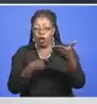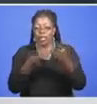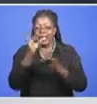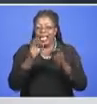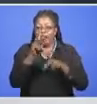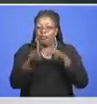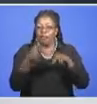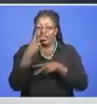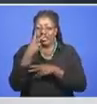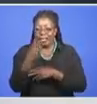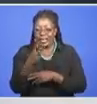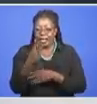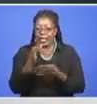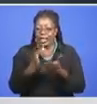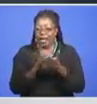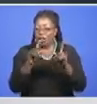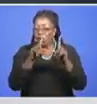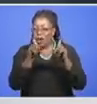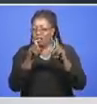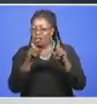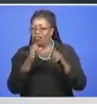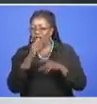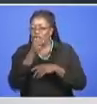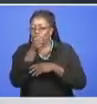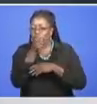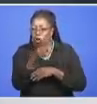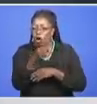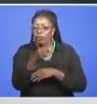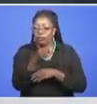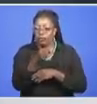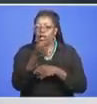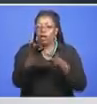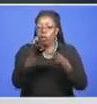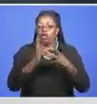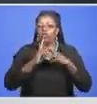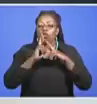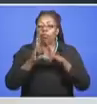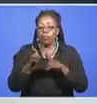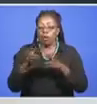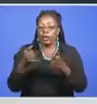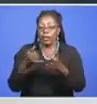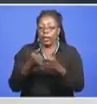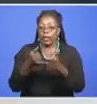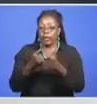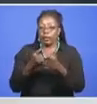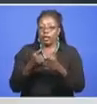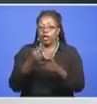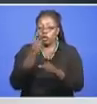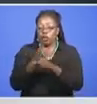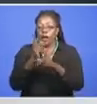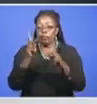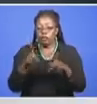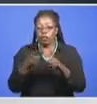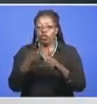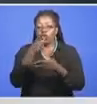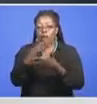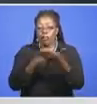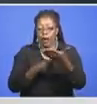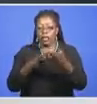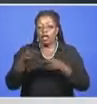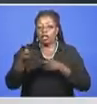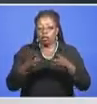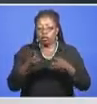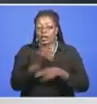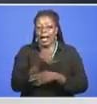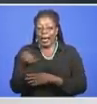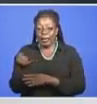things that they believe are questionable, we really want them to feel free to report it to the Consumer Affairs Division, especially for price-controlled items. We also